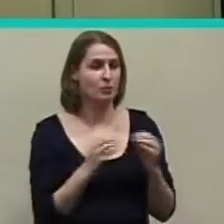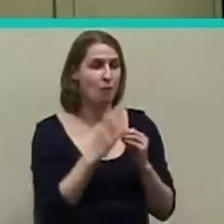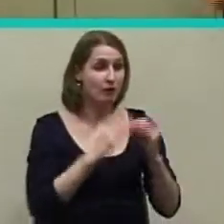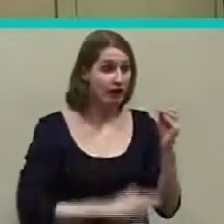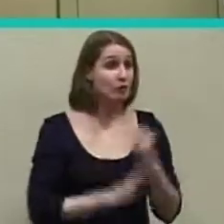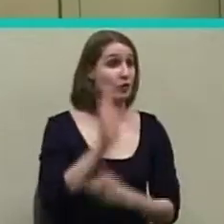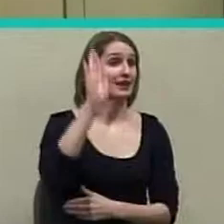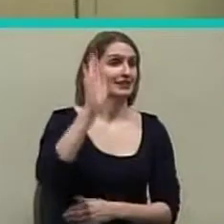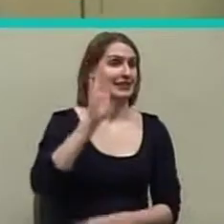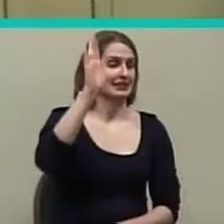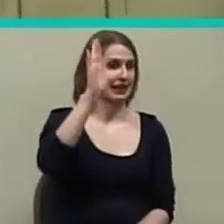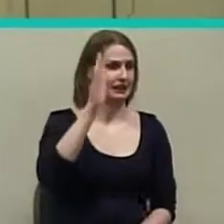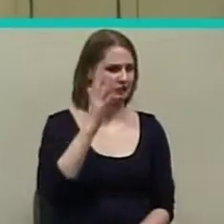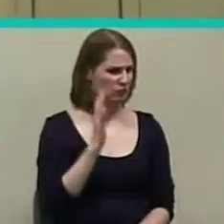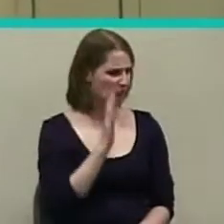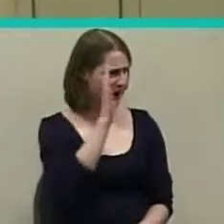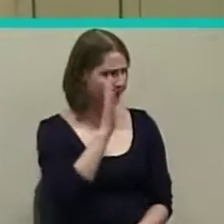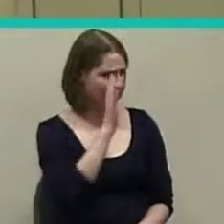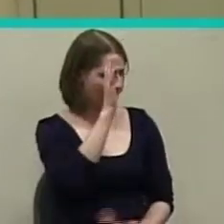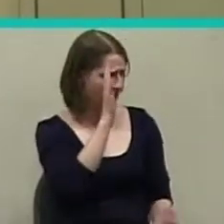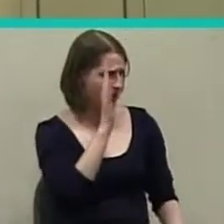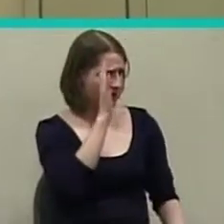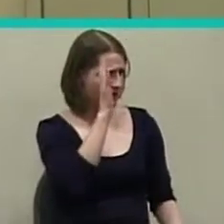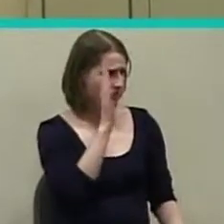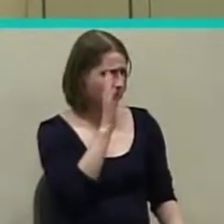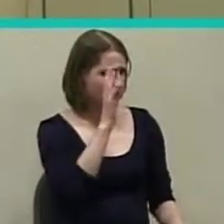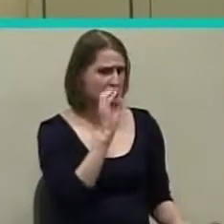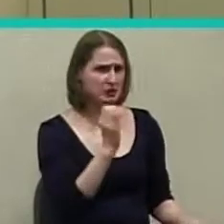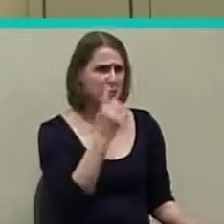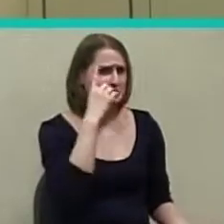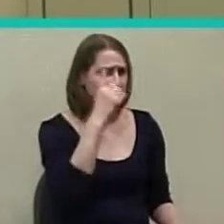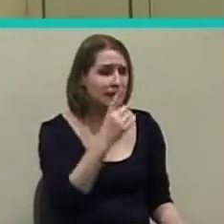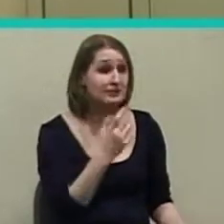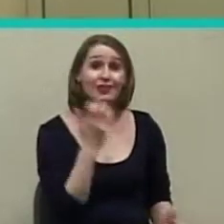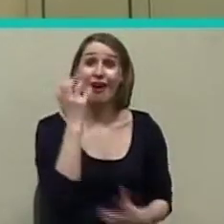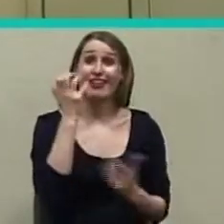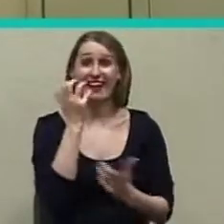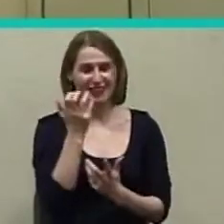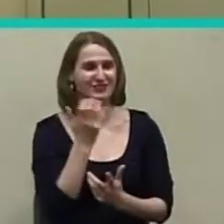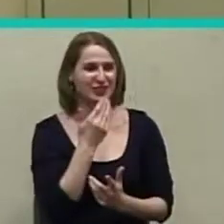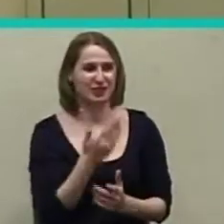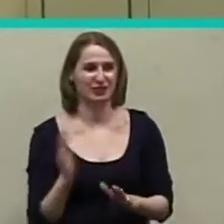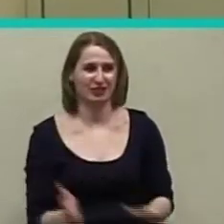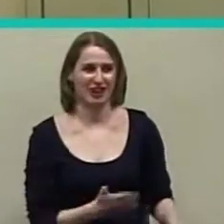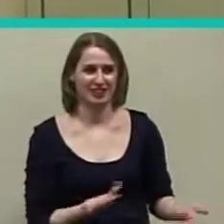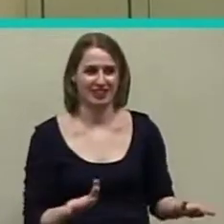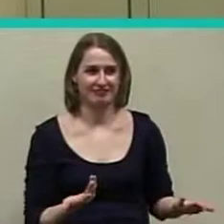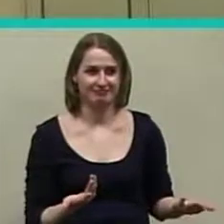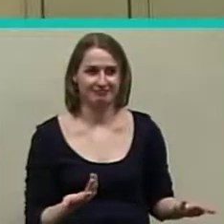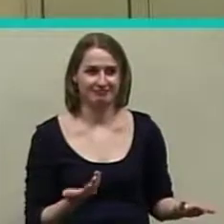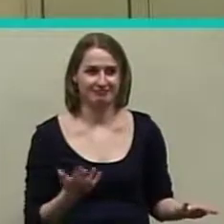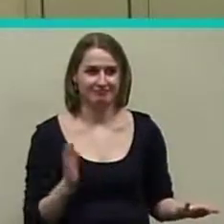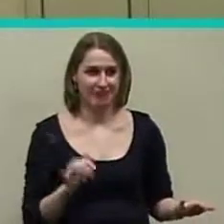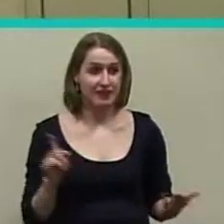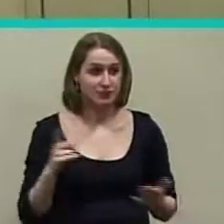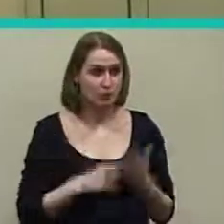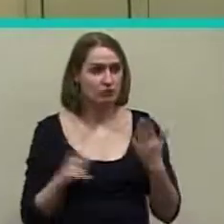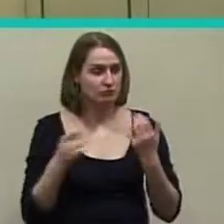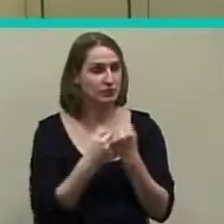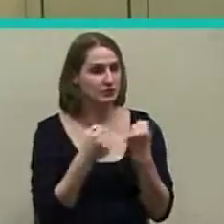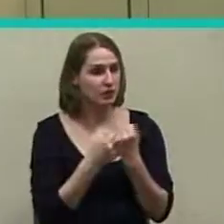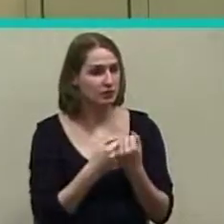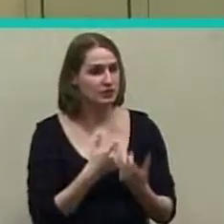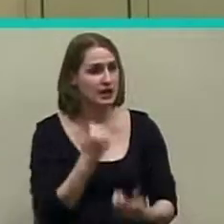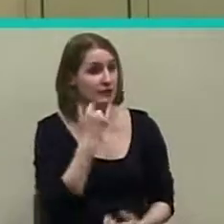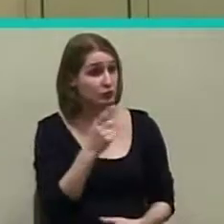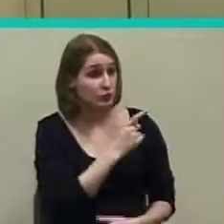his hand. Yeah, raising my hand doesn't make a lot of sense here, but calling out's a pretty good strategy. Now, I will almost bet you